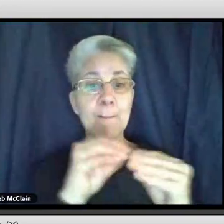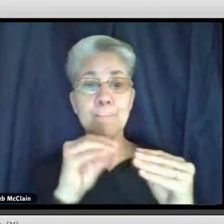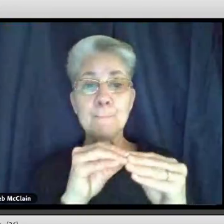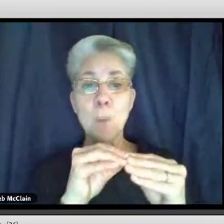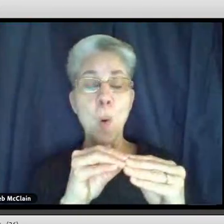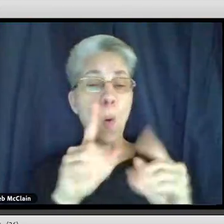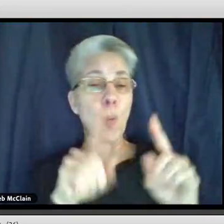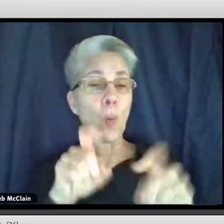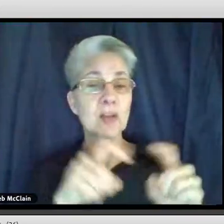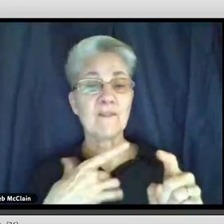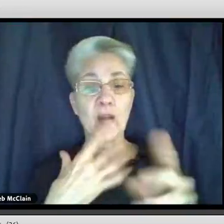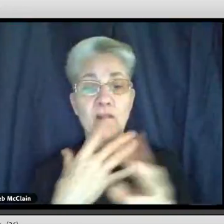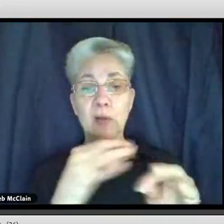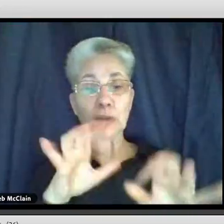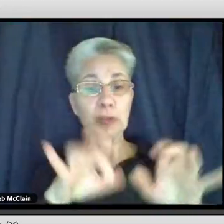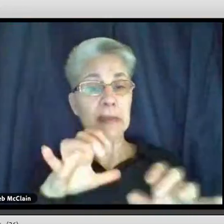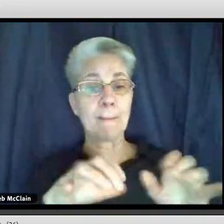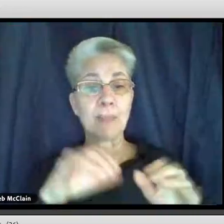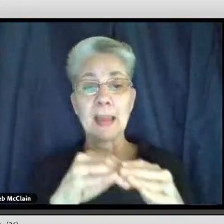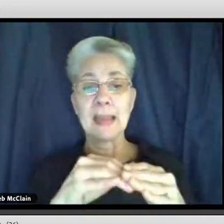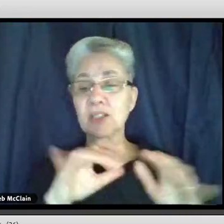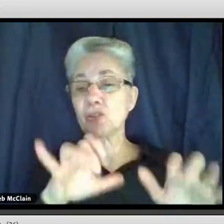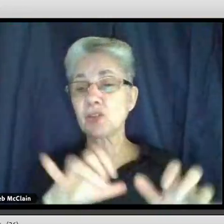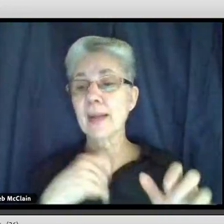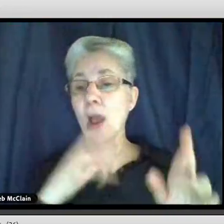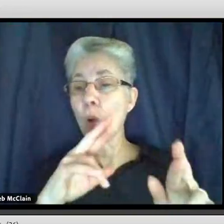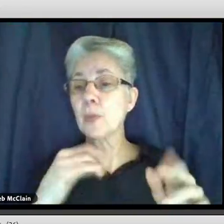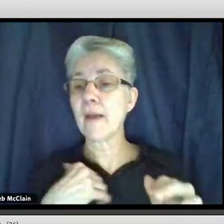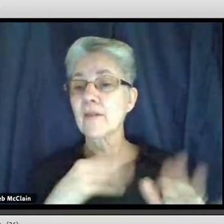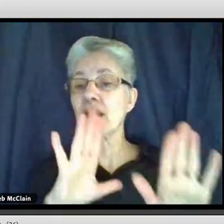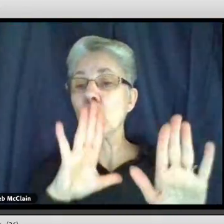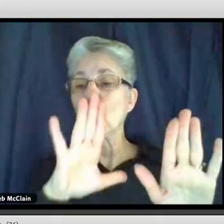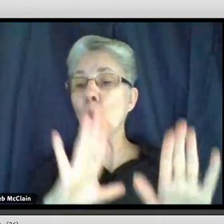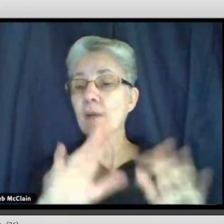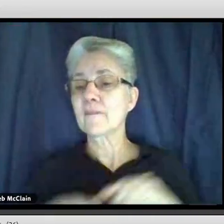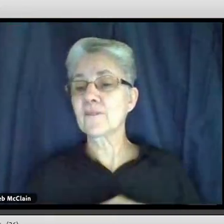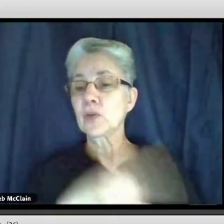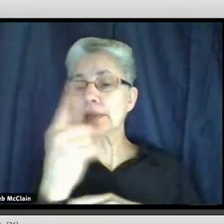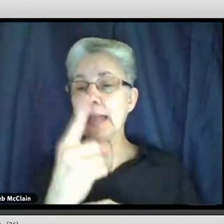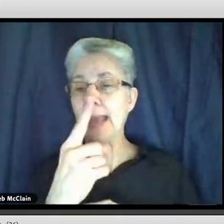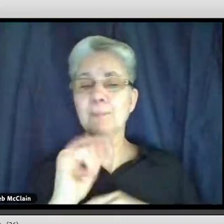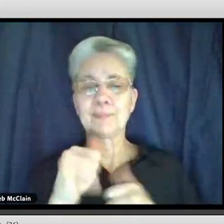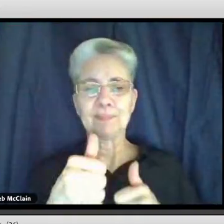lingering questions, feel free to type those into chat. And I hope you guys have a wonderful